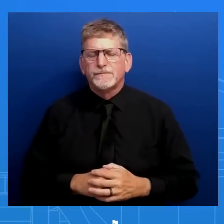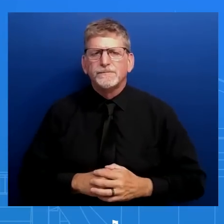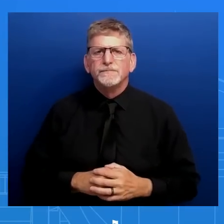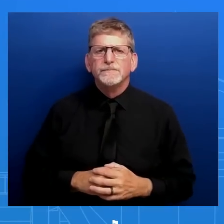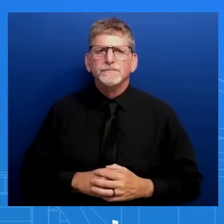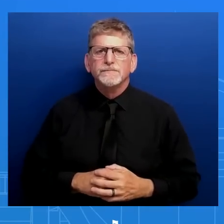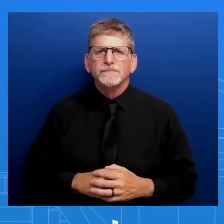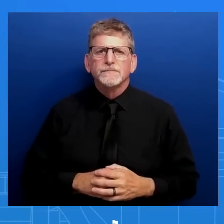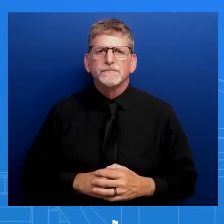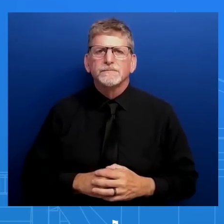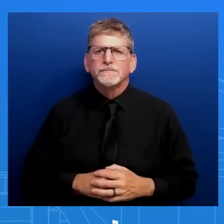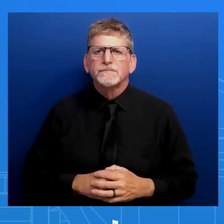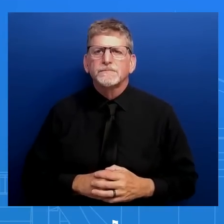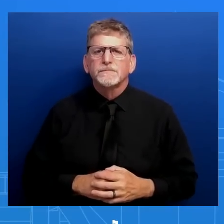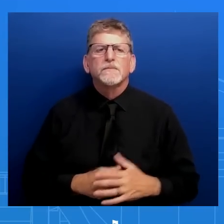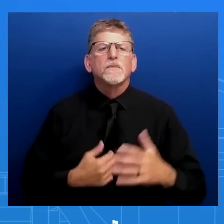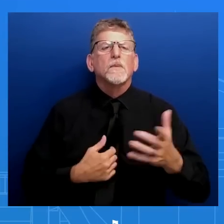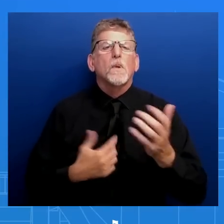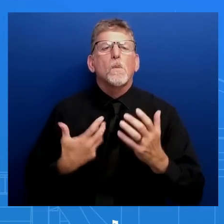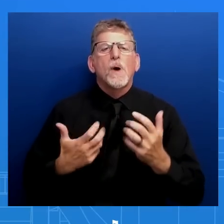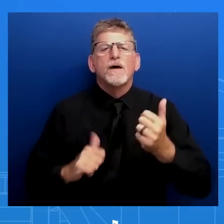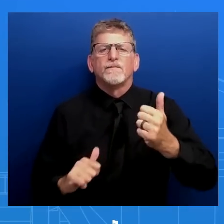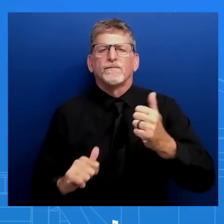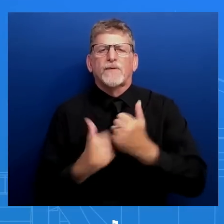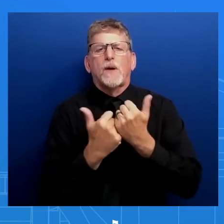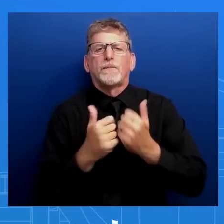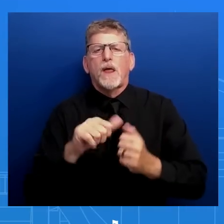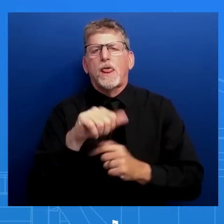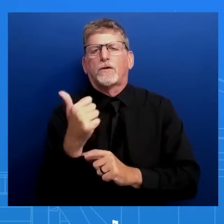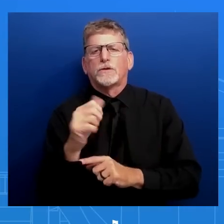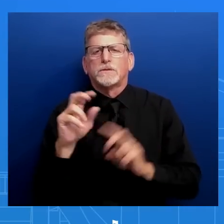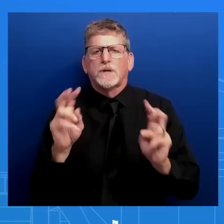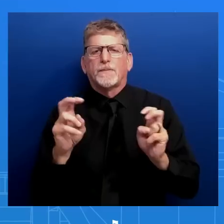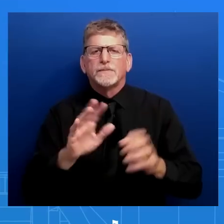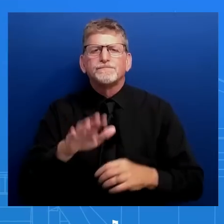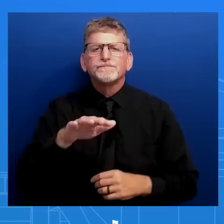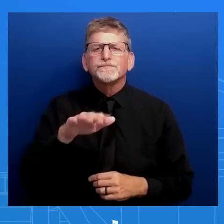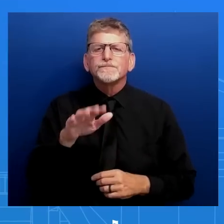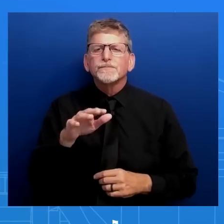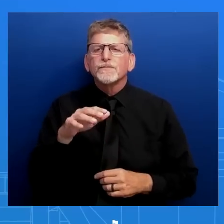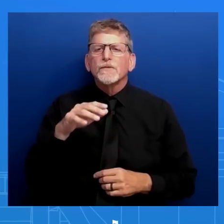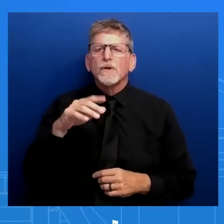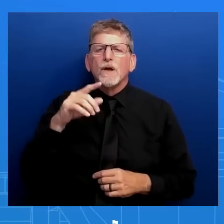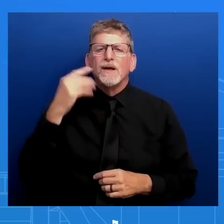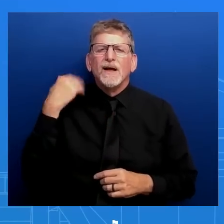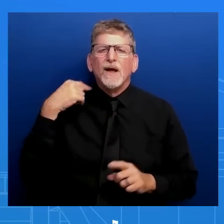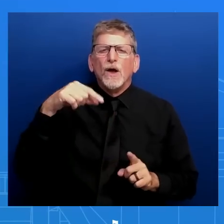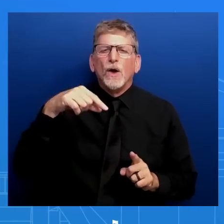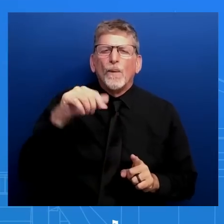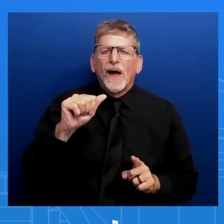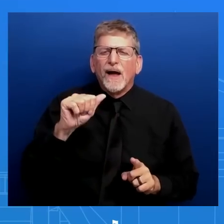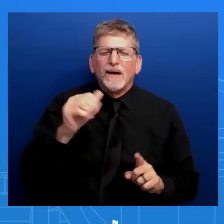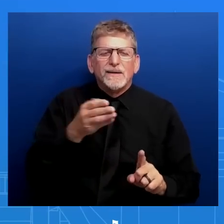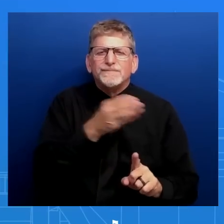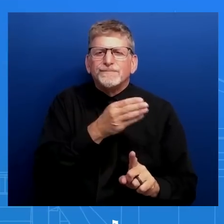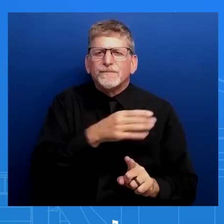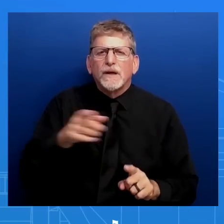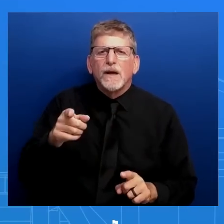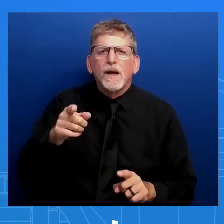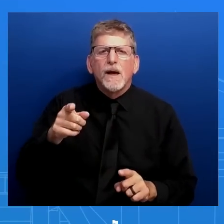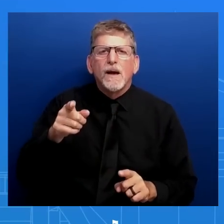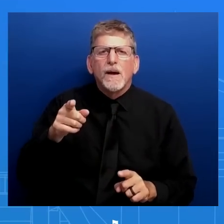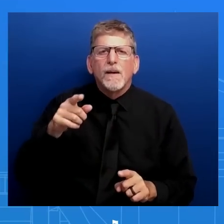the question and answer event with the President and Prime Minister Modi, our colleague Sabrina Siddiqui of the Wall Street Journal